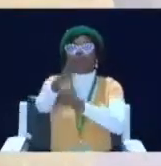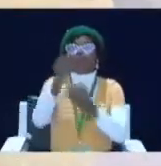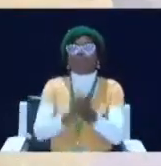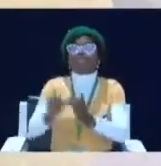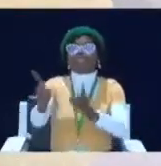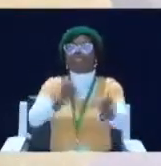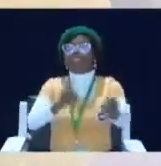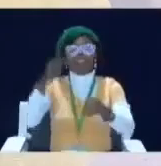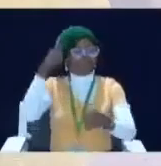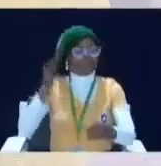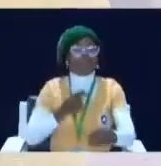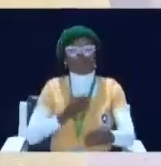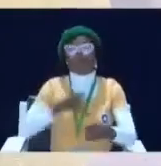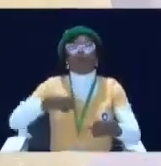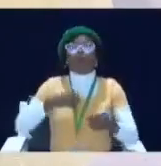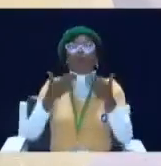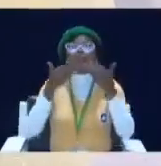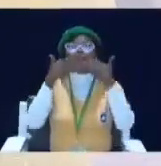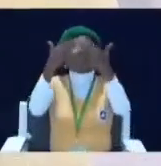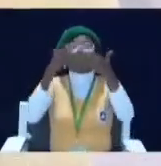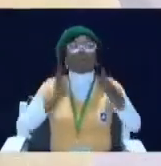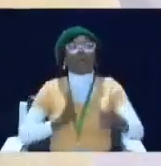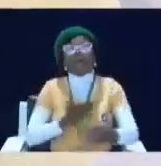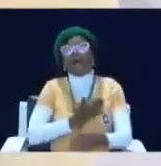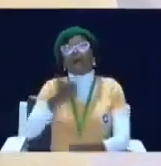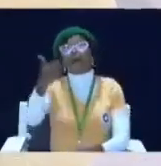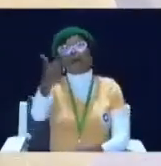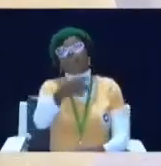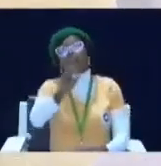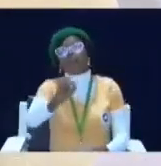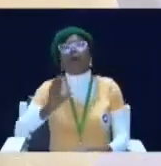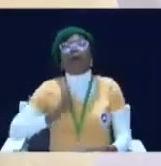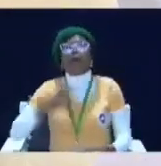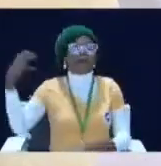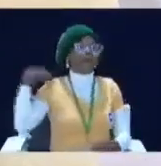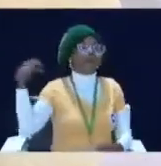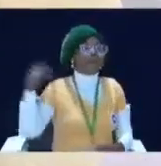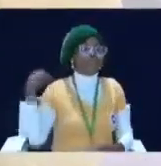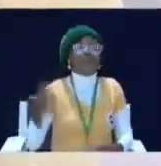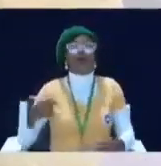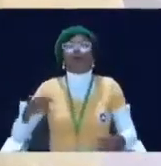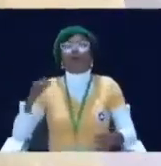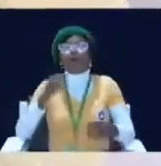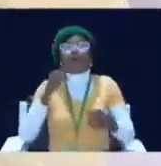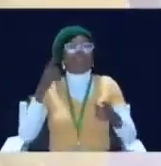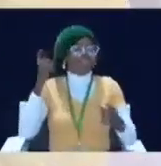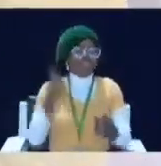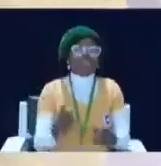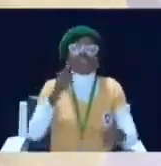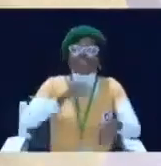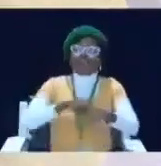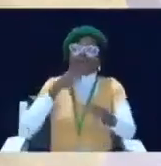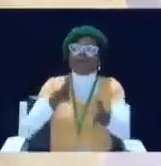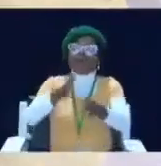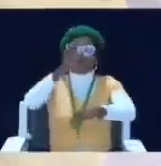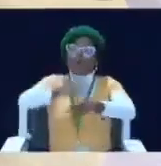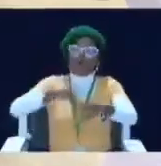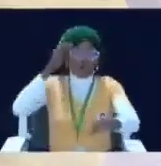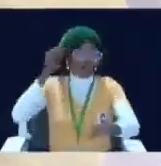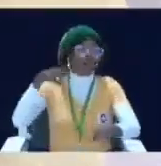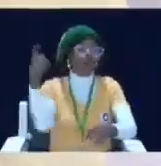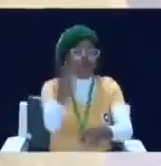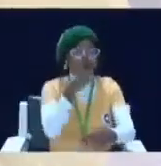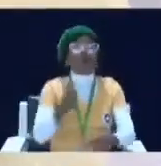thank our daddy in the Lord, our very coach. Each time we come to the camp, we always take something home. We want to thank